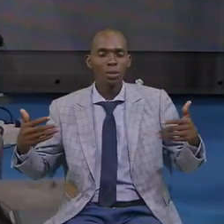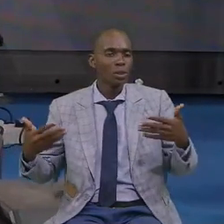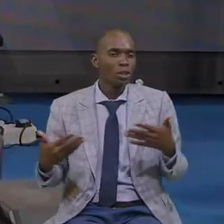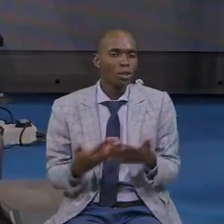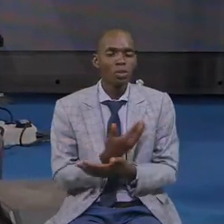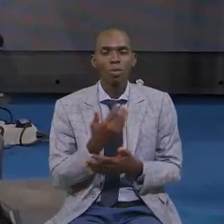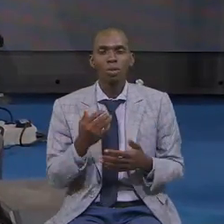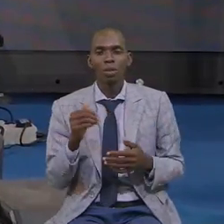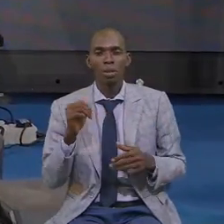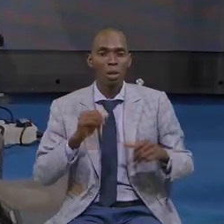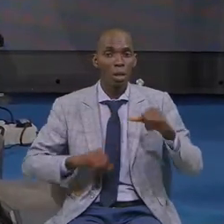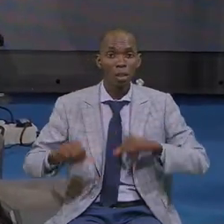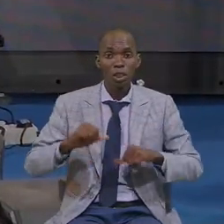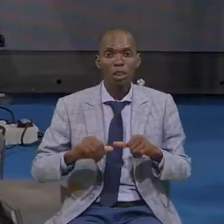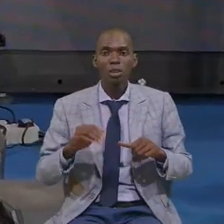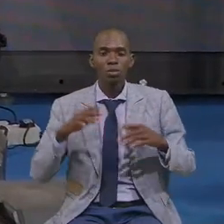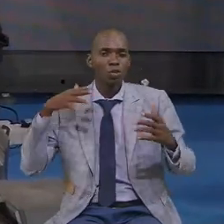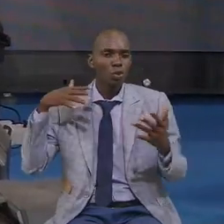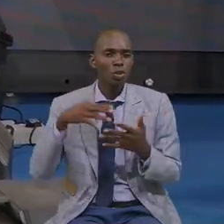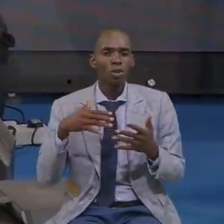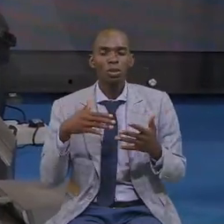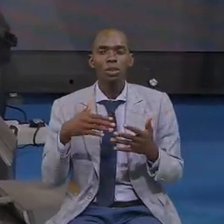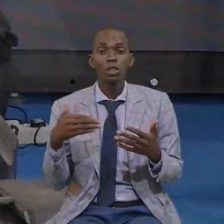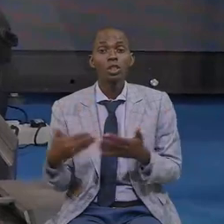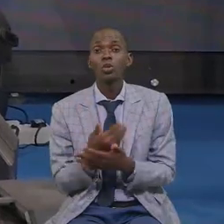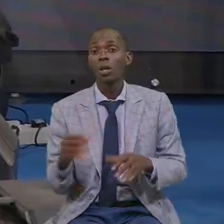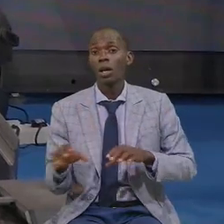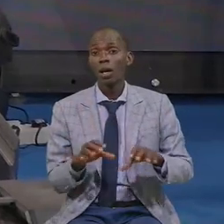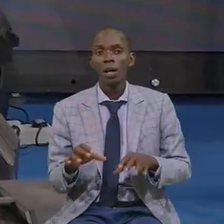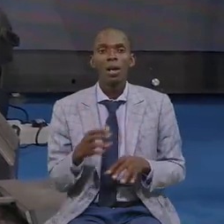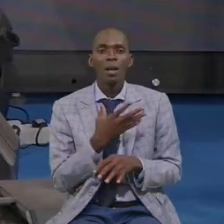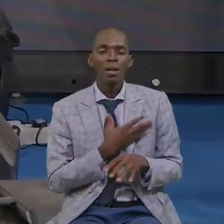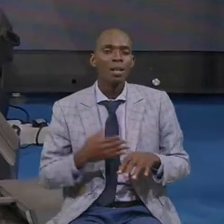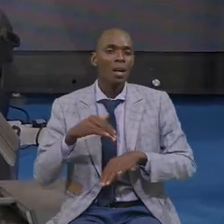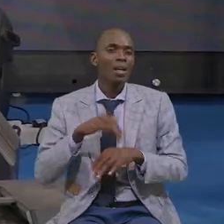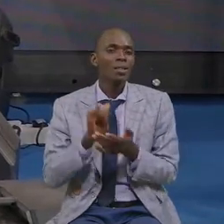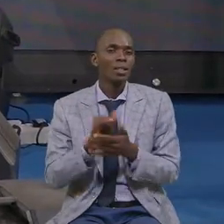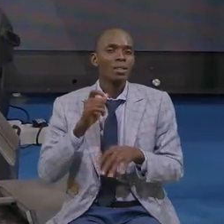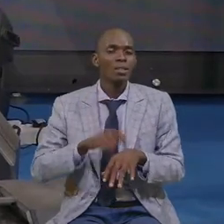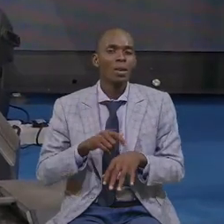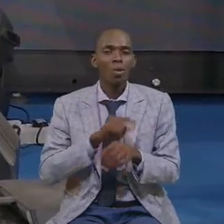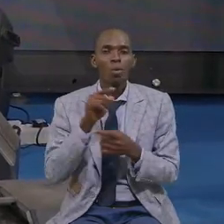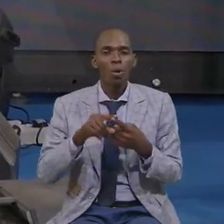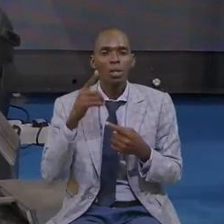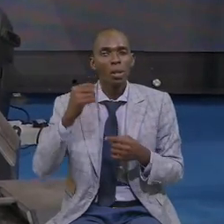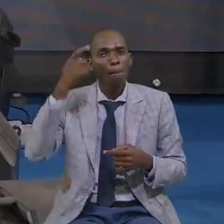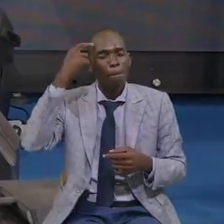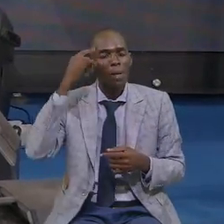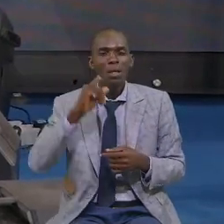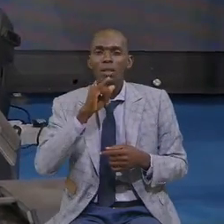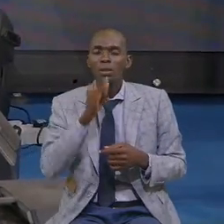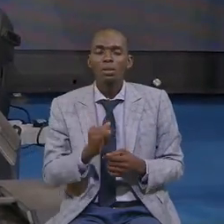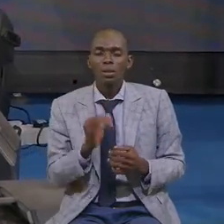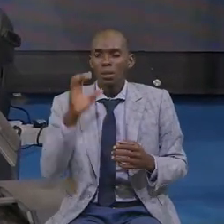and studying anything at the time when the brain is hungry for